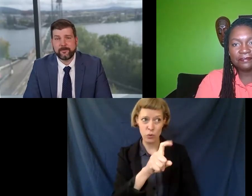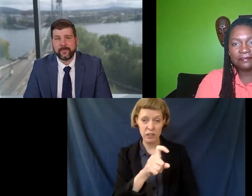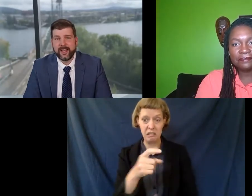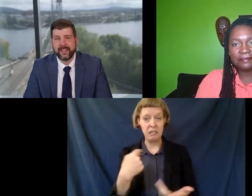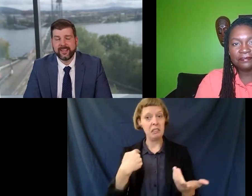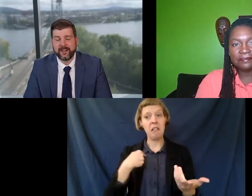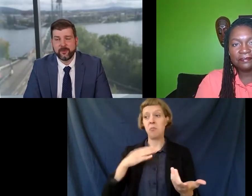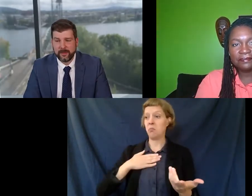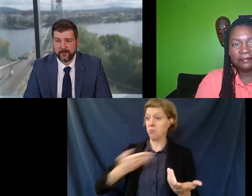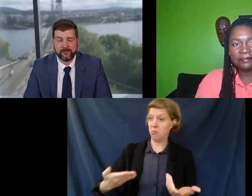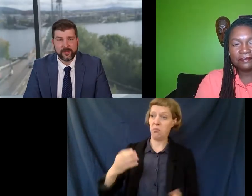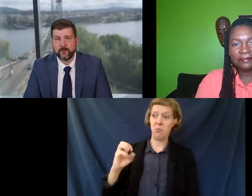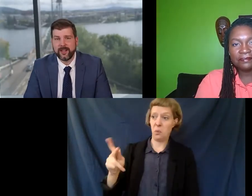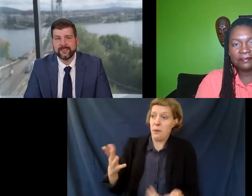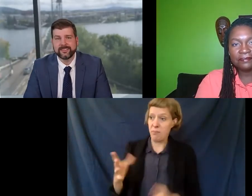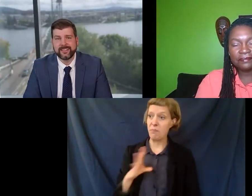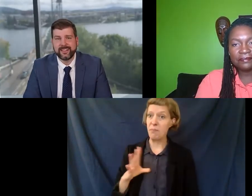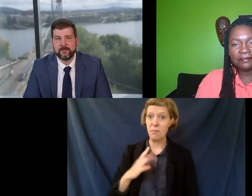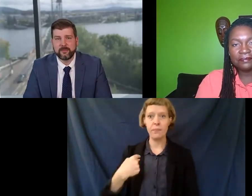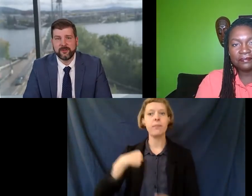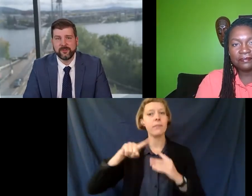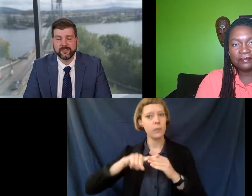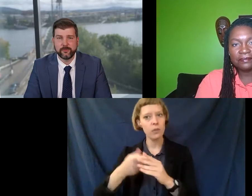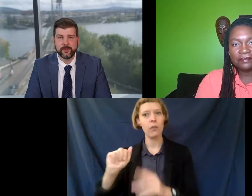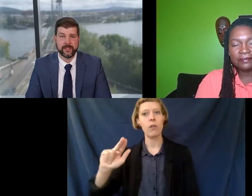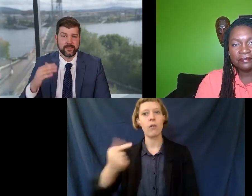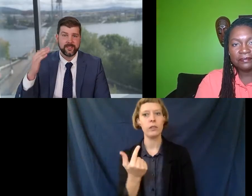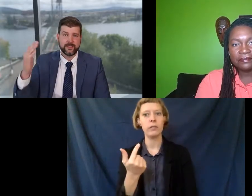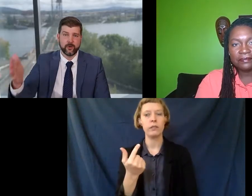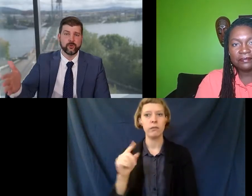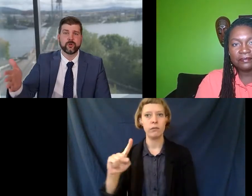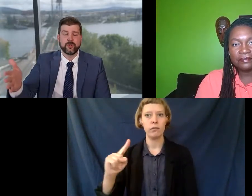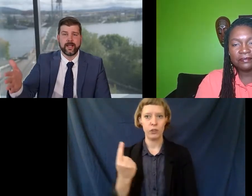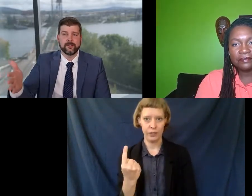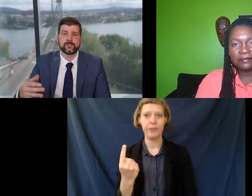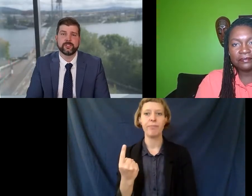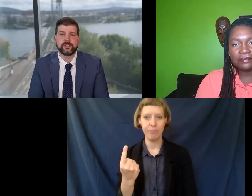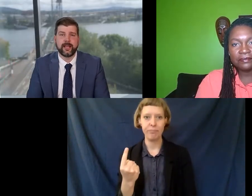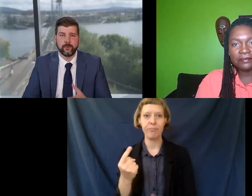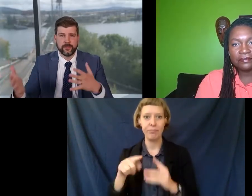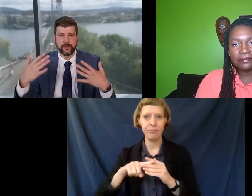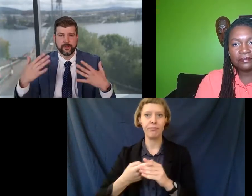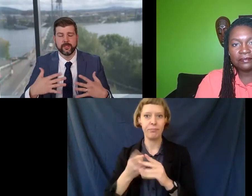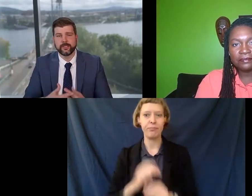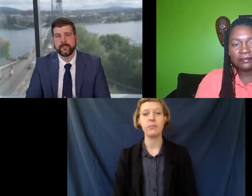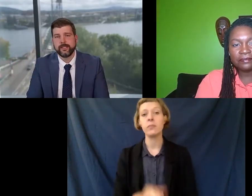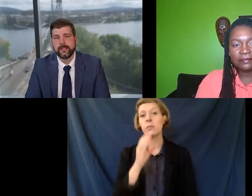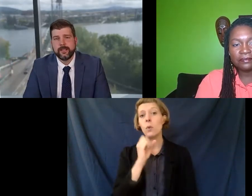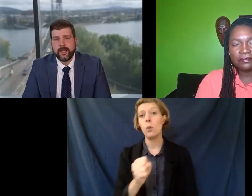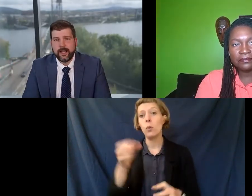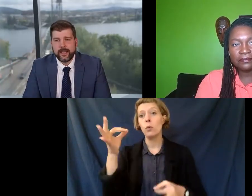1st. And I remember it very well. I remember it vividly. We were in the old courthouse, which now we're in the new